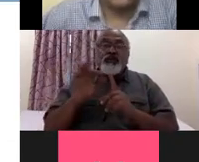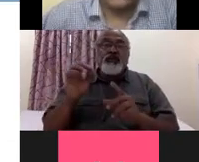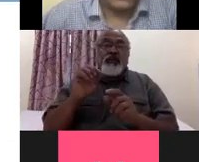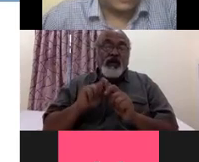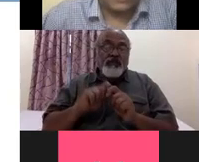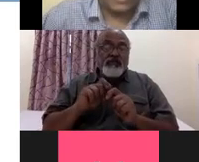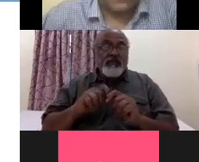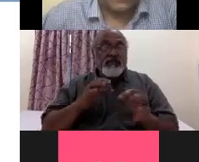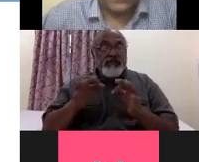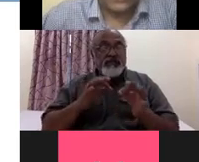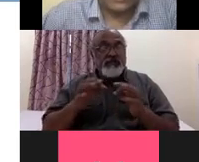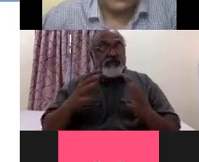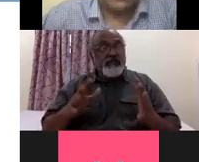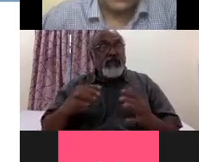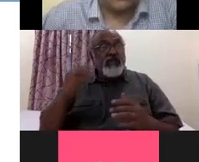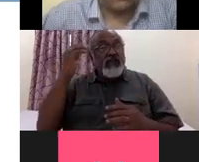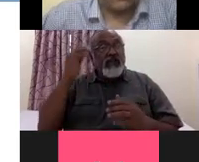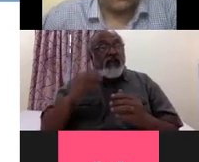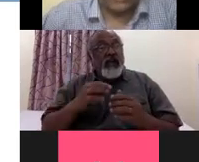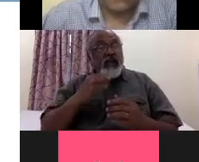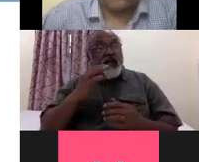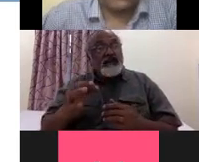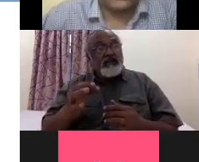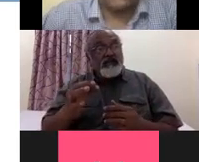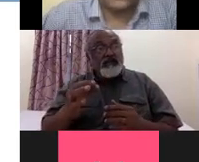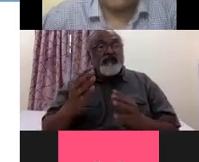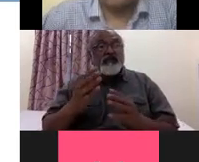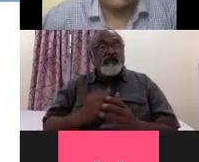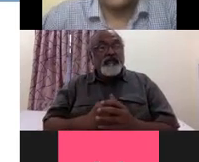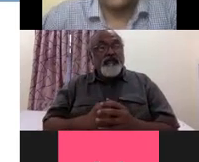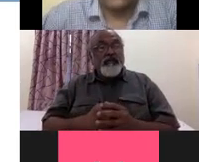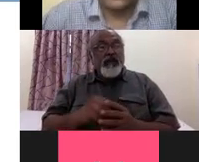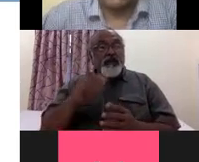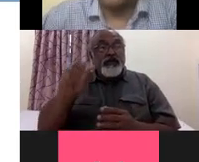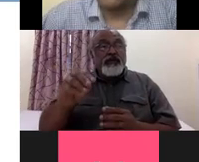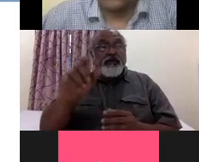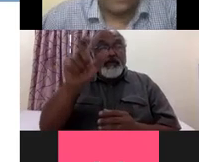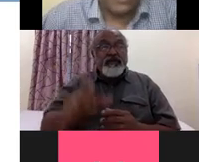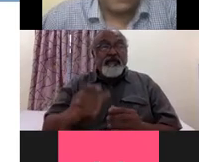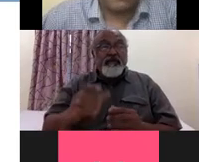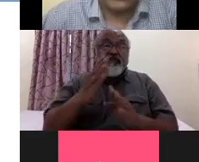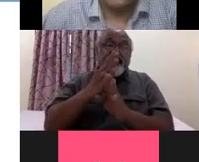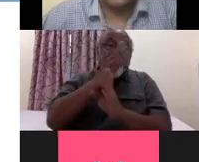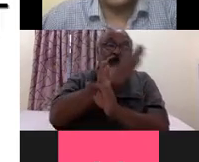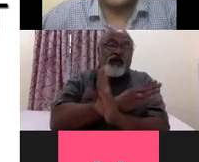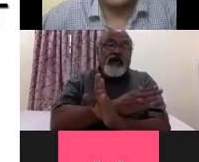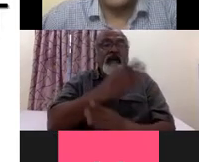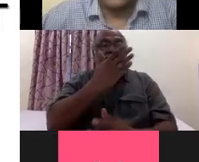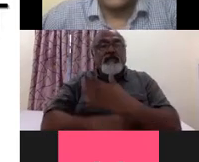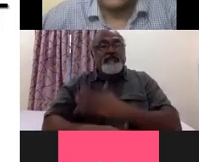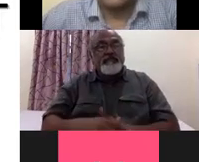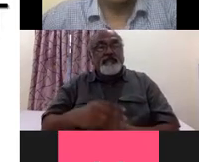So I think I will quickly run through aapko person first language. So you would be pretty much